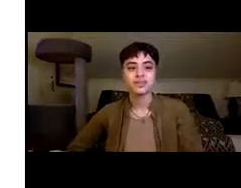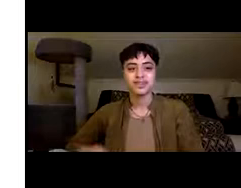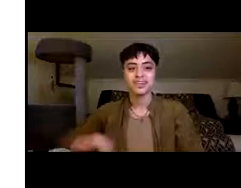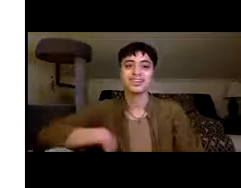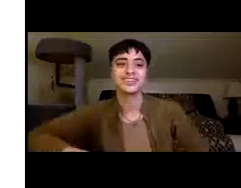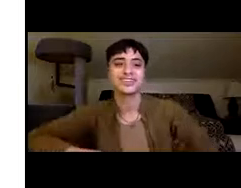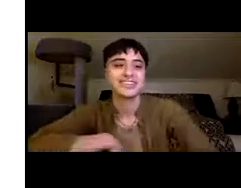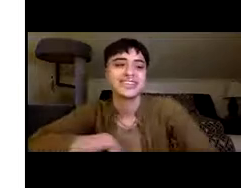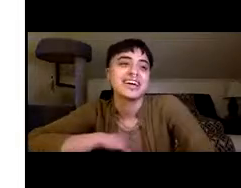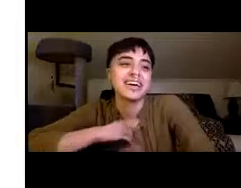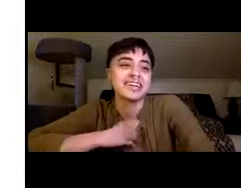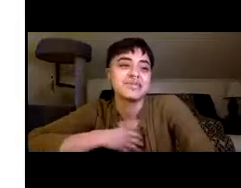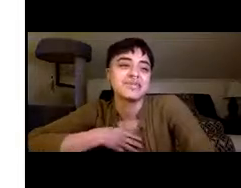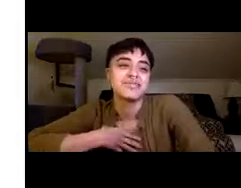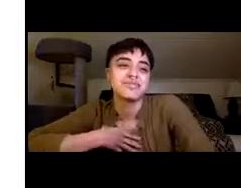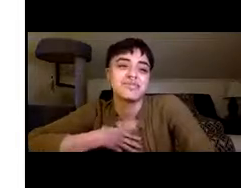will.